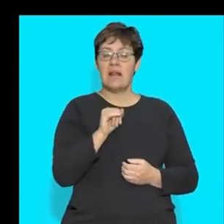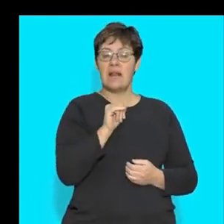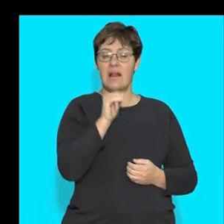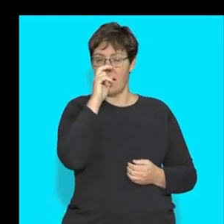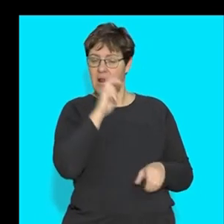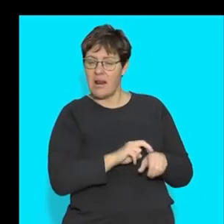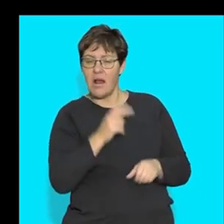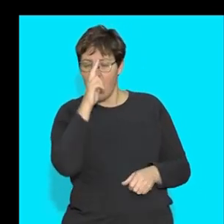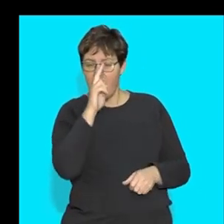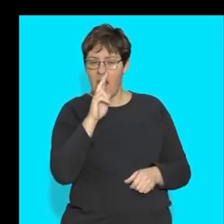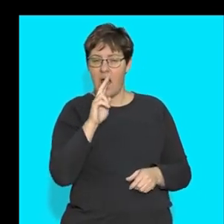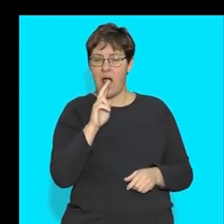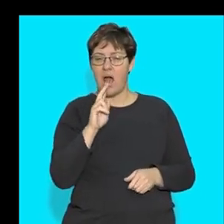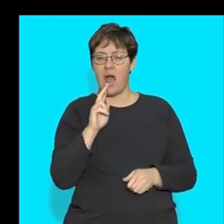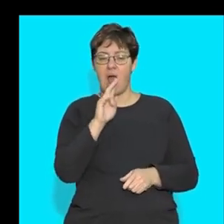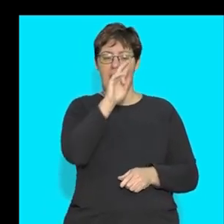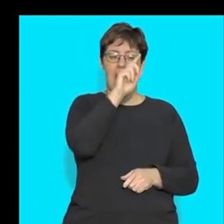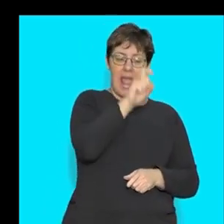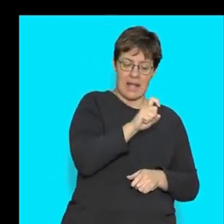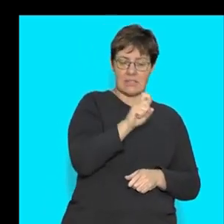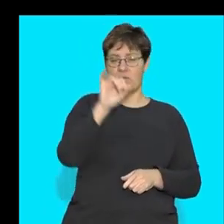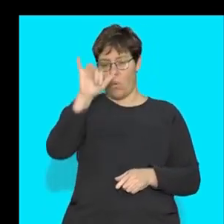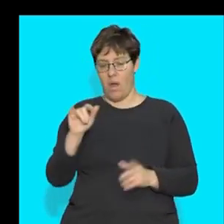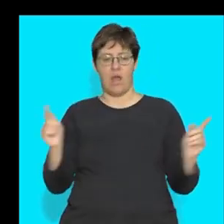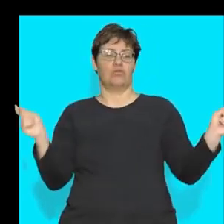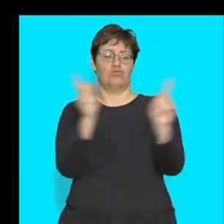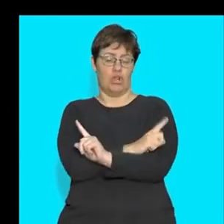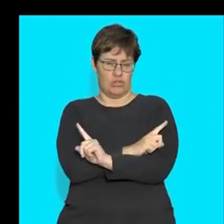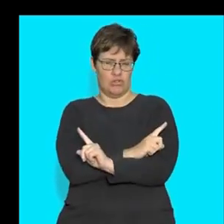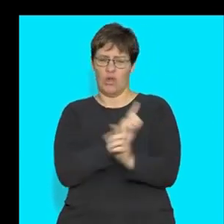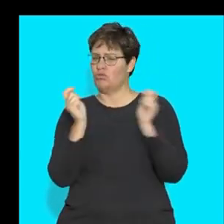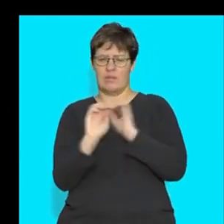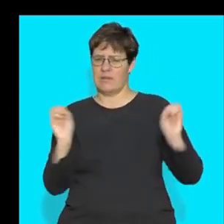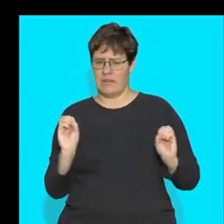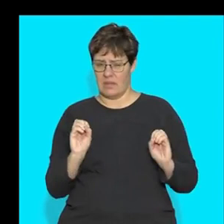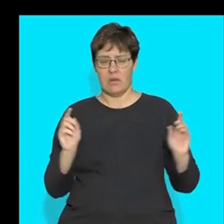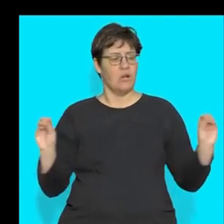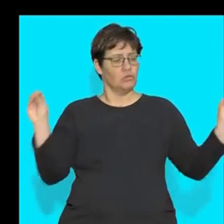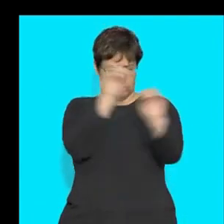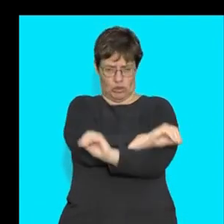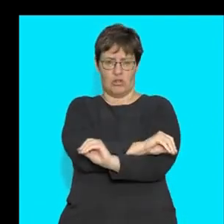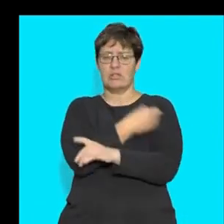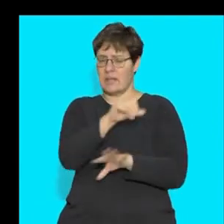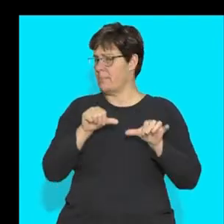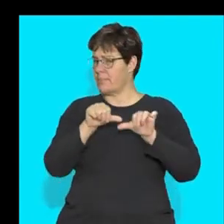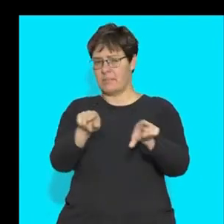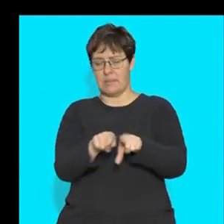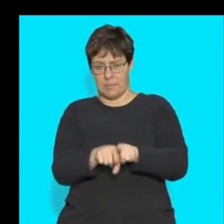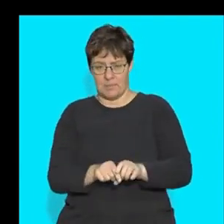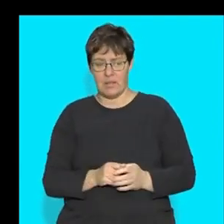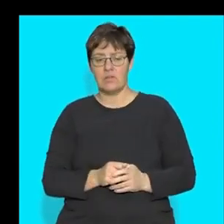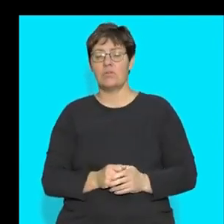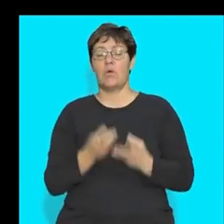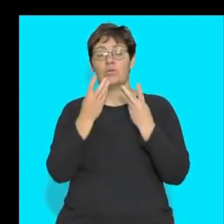know it's all about interchanging x and y. That will not change. But now the new thing here will be we solve for